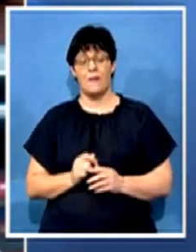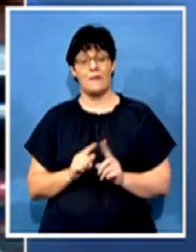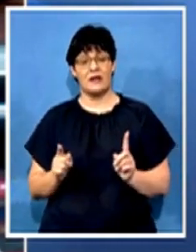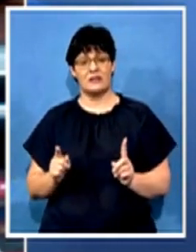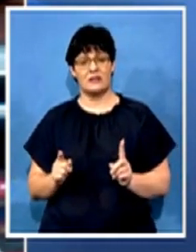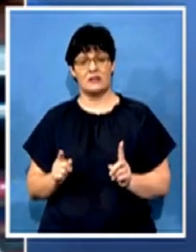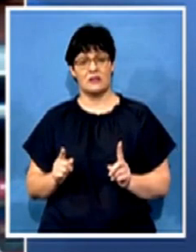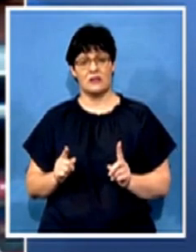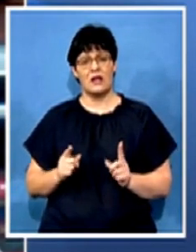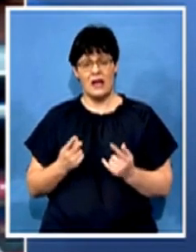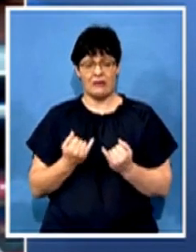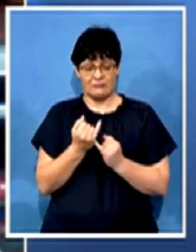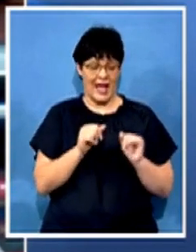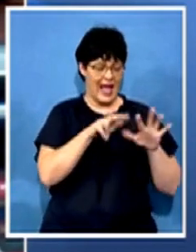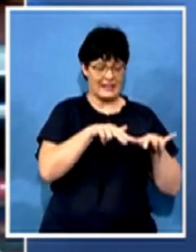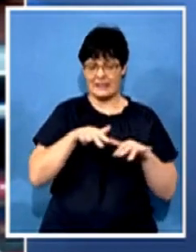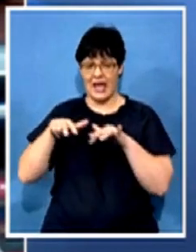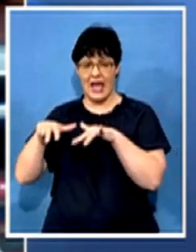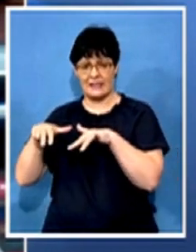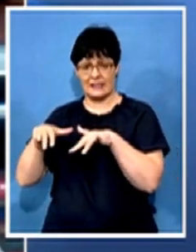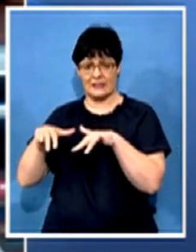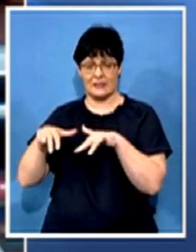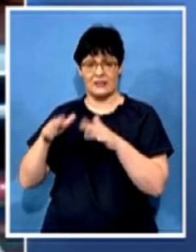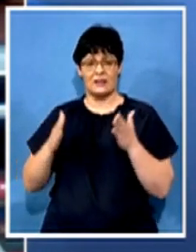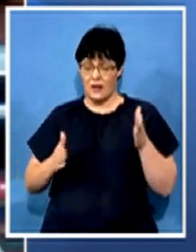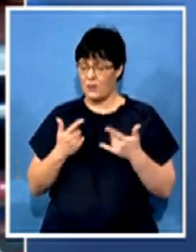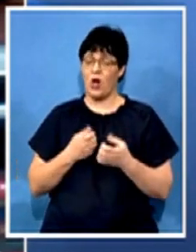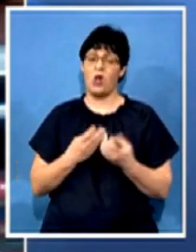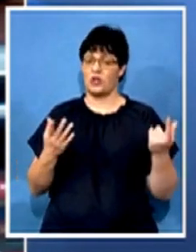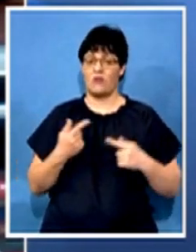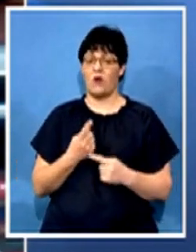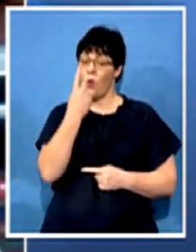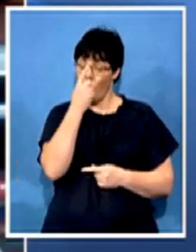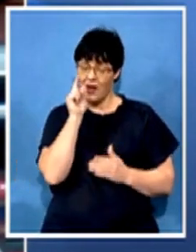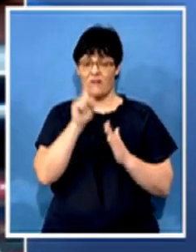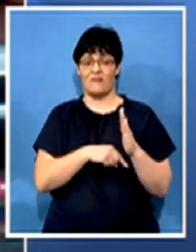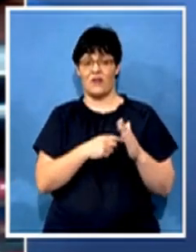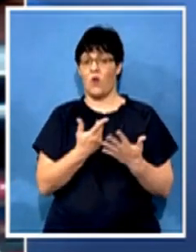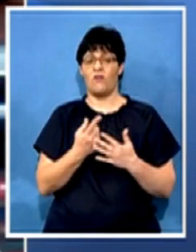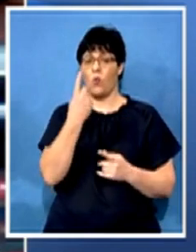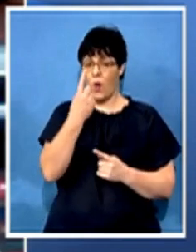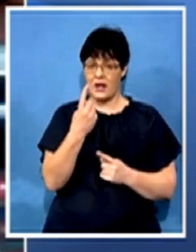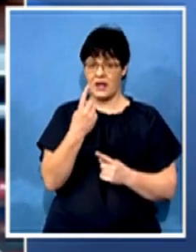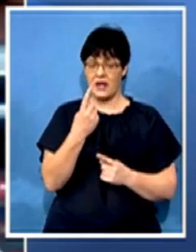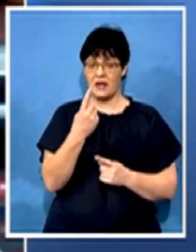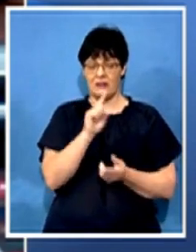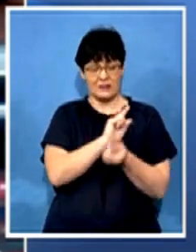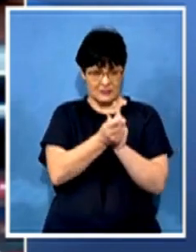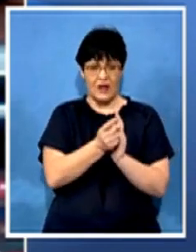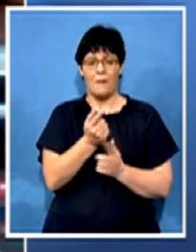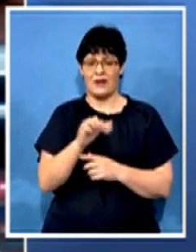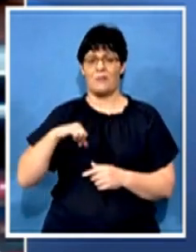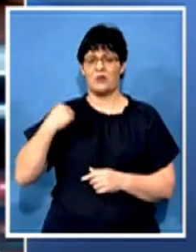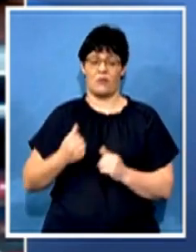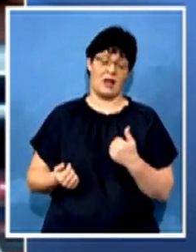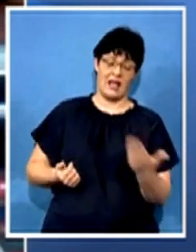means that there is a lot at stake because one seat would definitely give the municipality to one of the two parties, either the